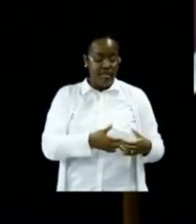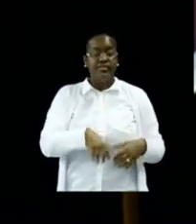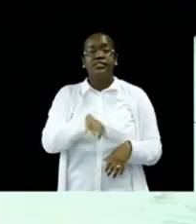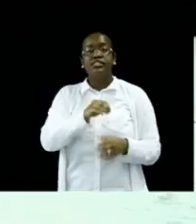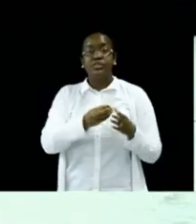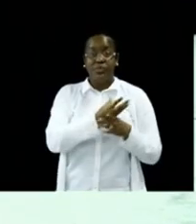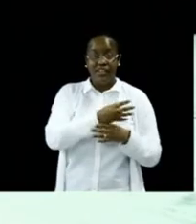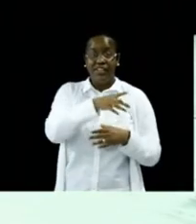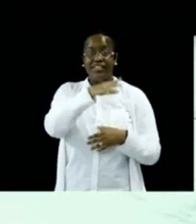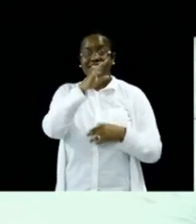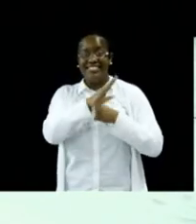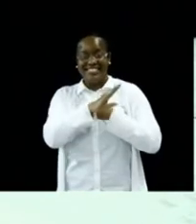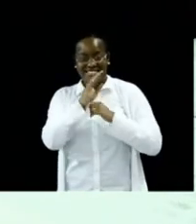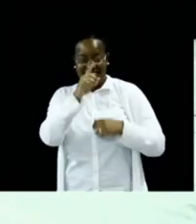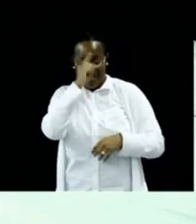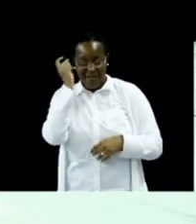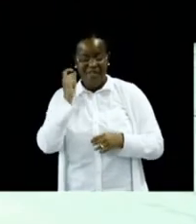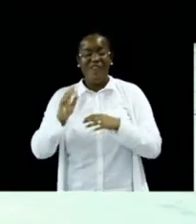Provost Harris.